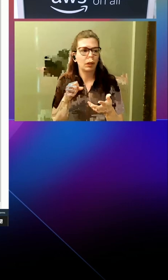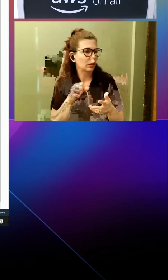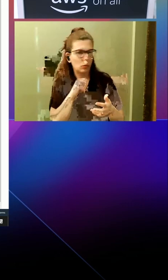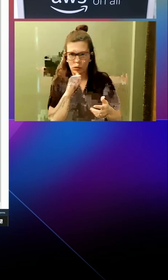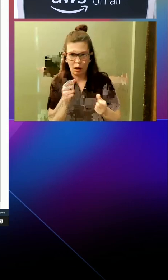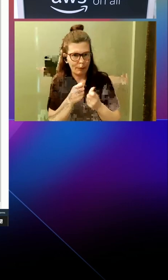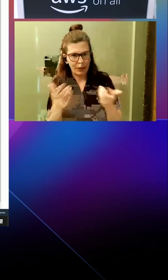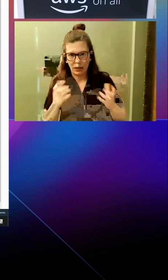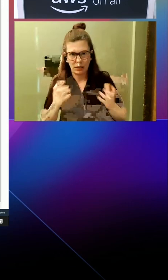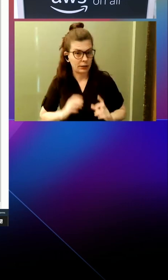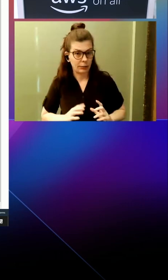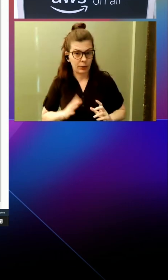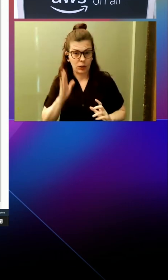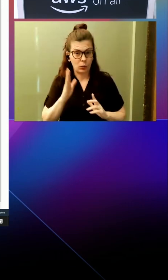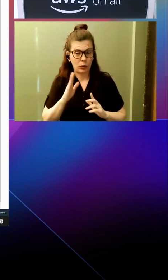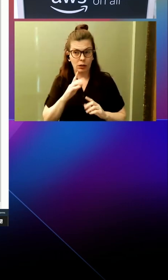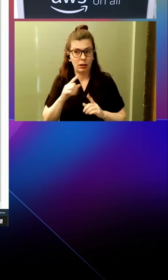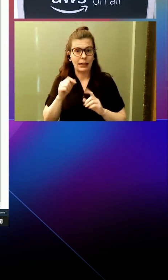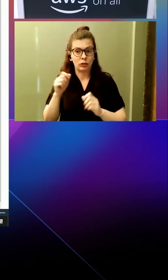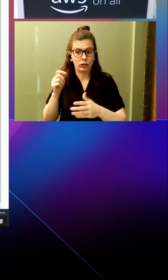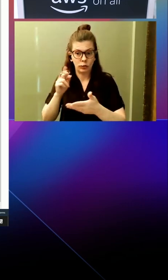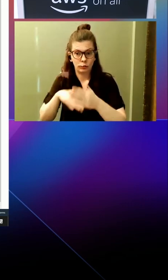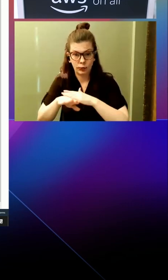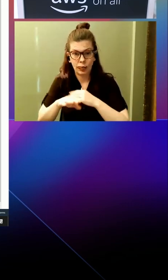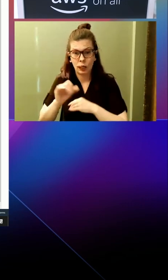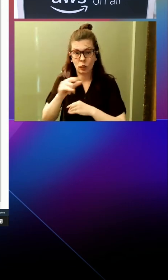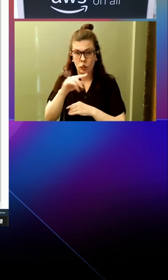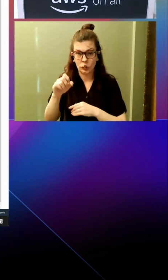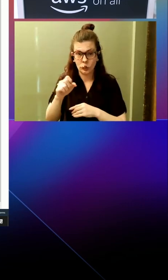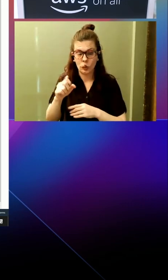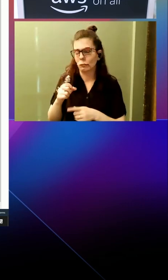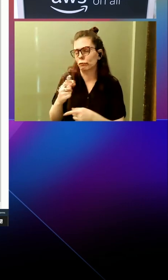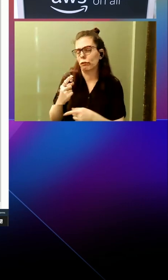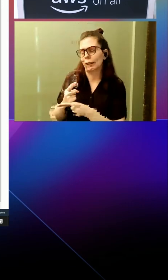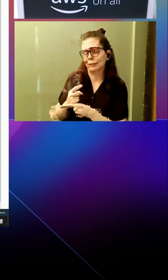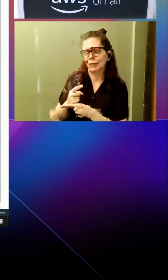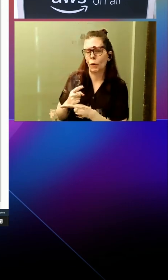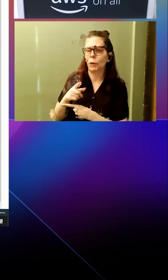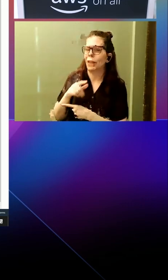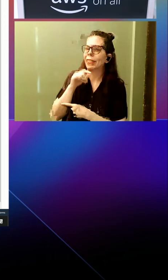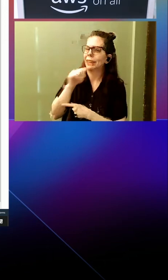would actually log into the console and upload images. Yeah, that's not something that